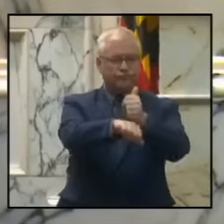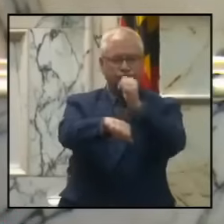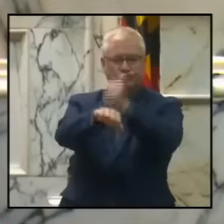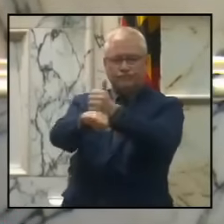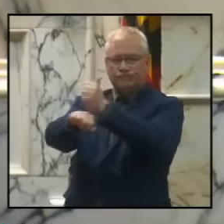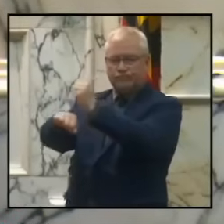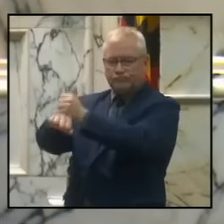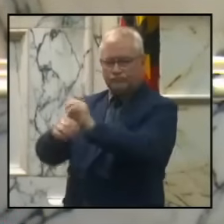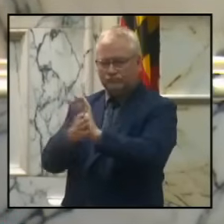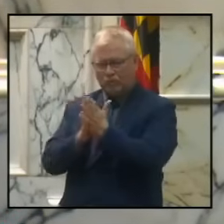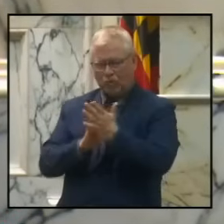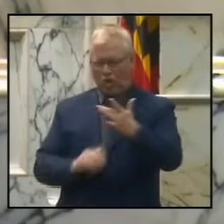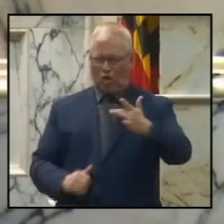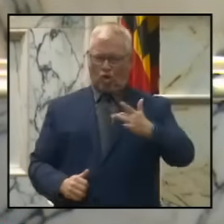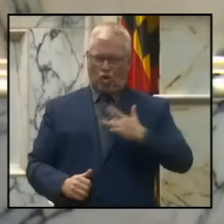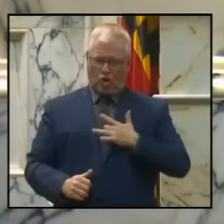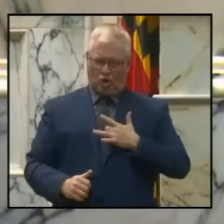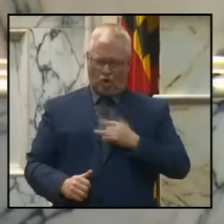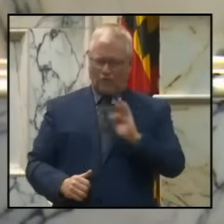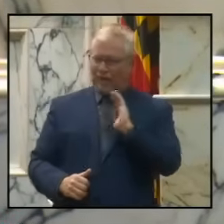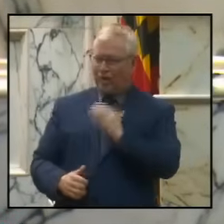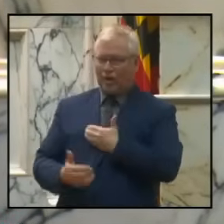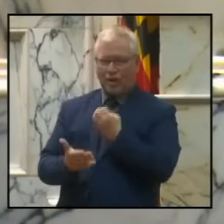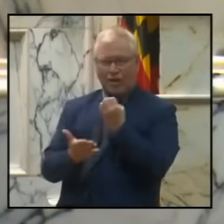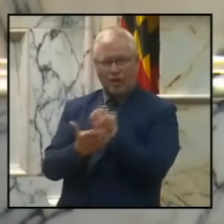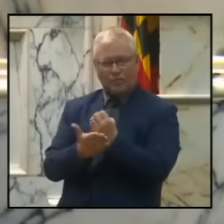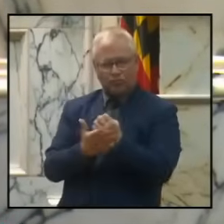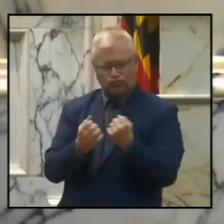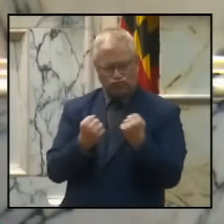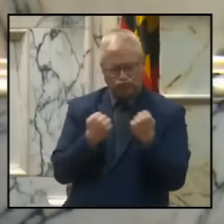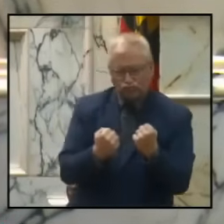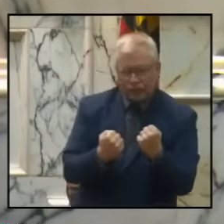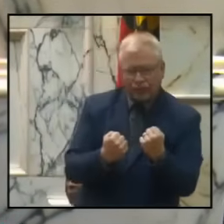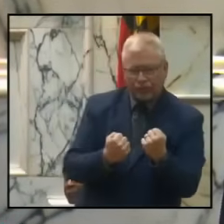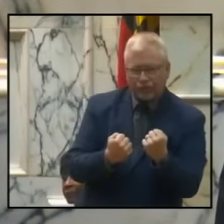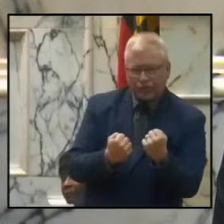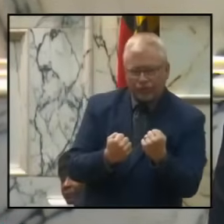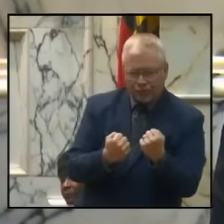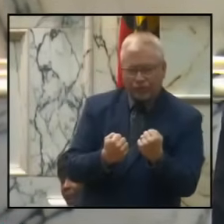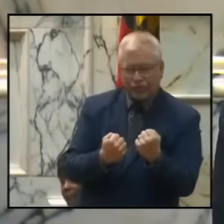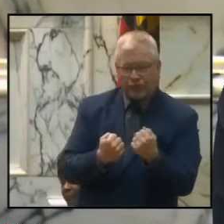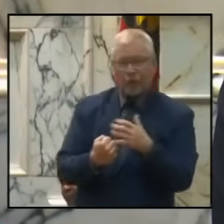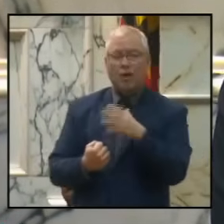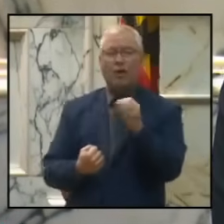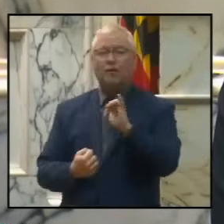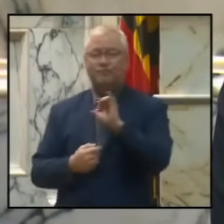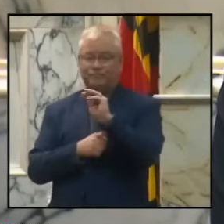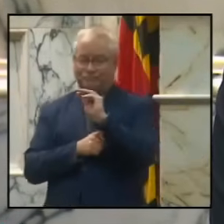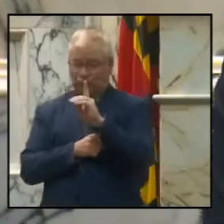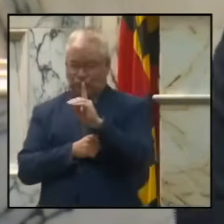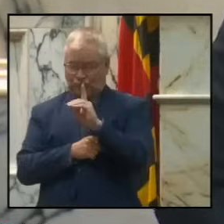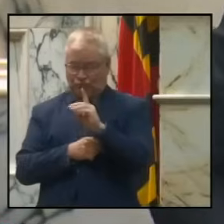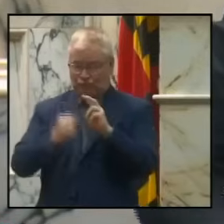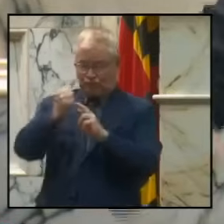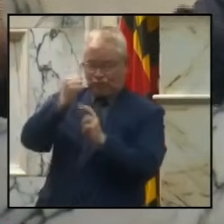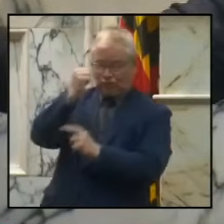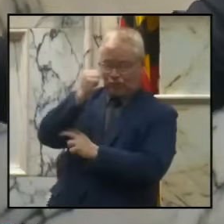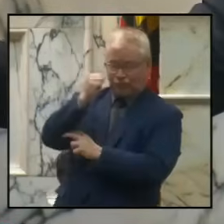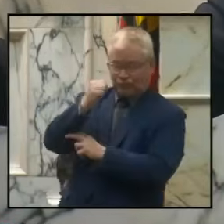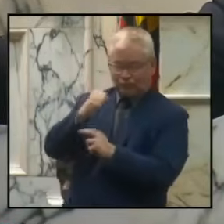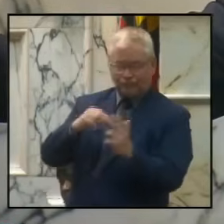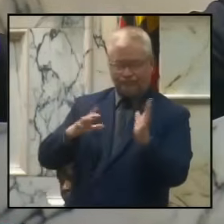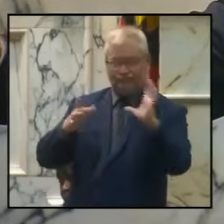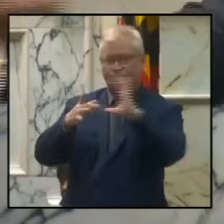strength. Maryland is a bridge between America and the rest of the world. We get cars from